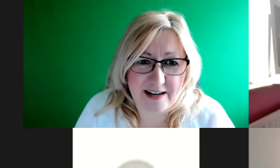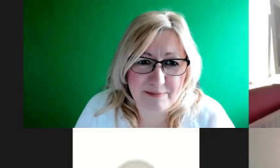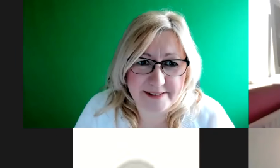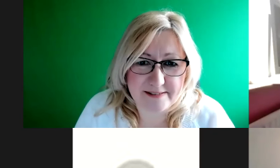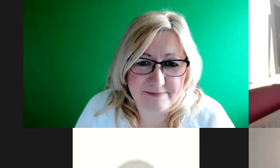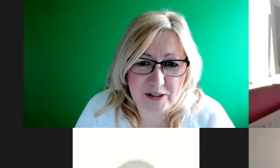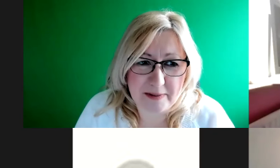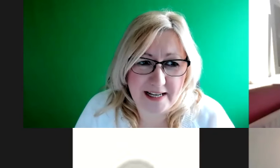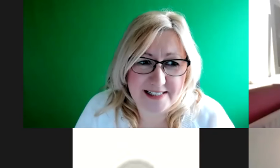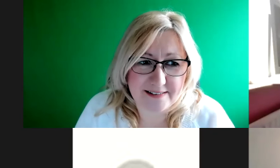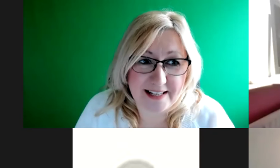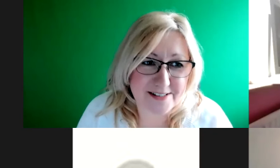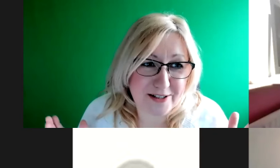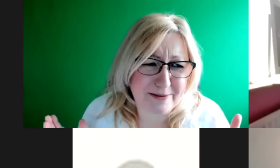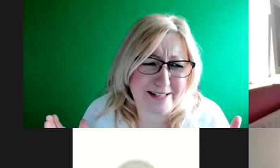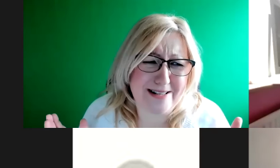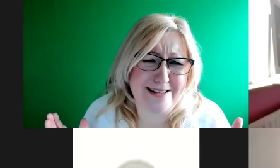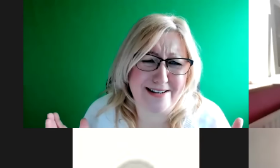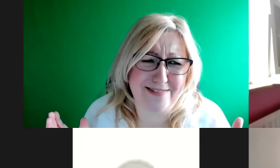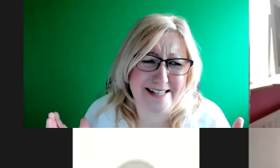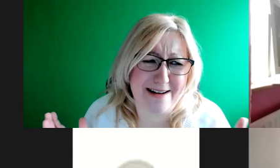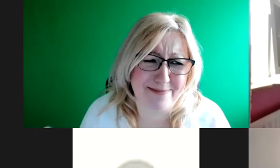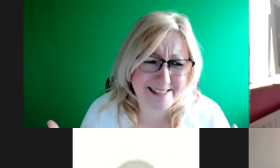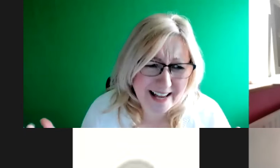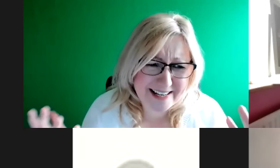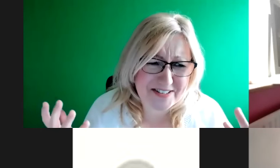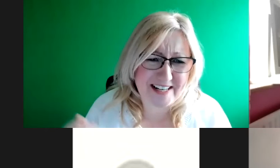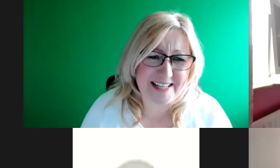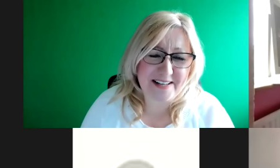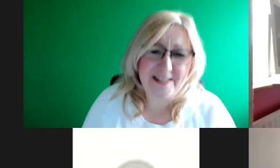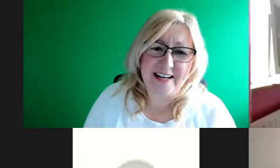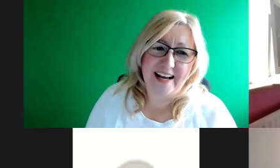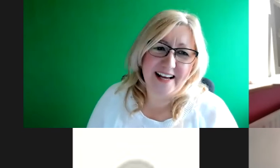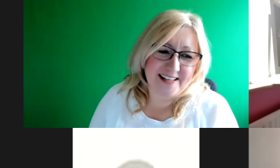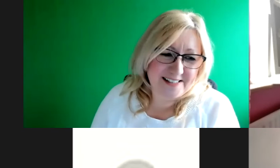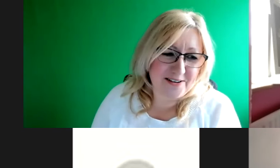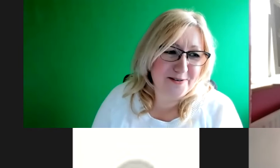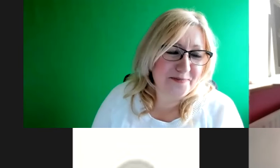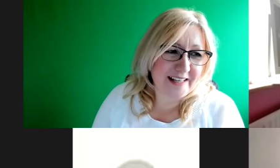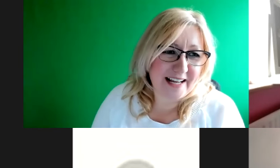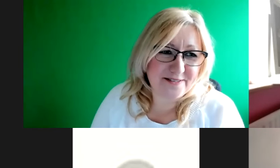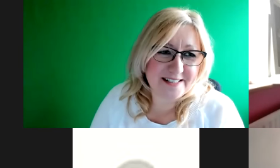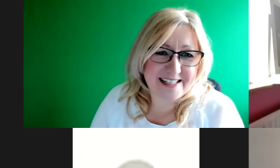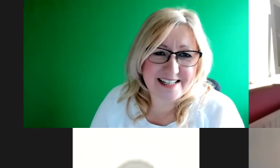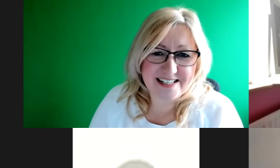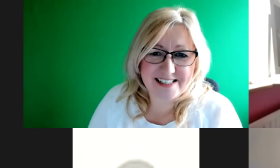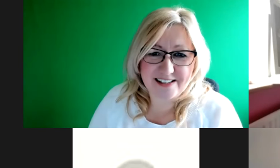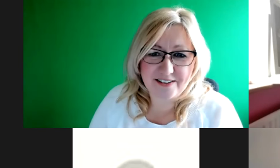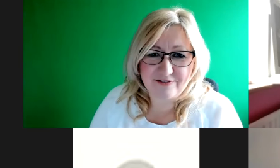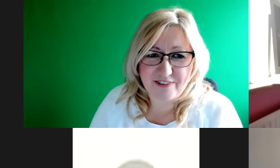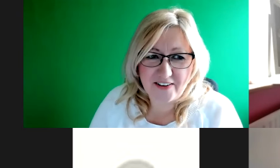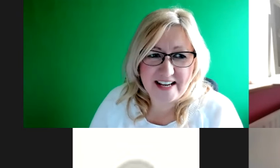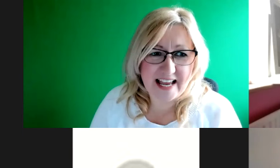of examples coming at you. And there's another one, tons and tons of examples, not literally. So language